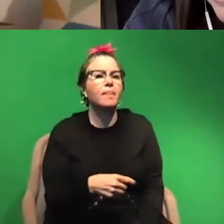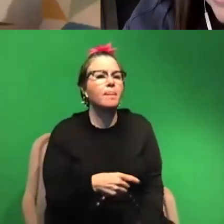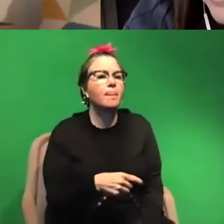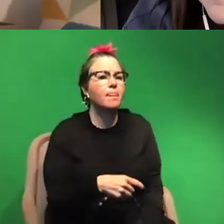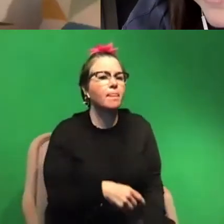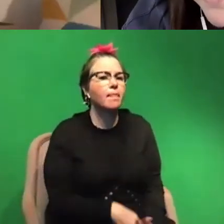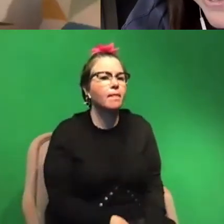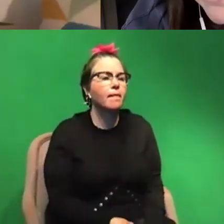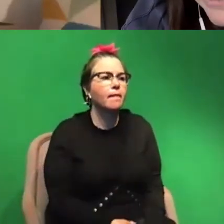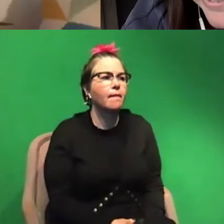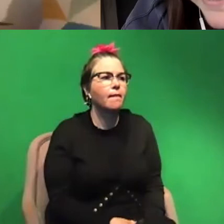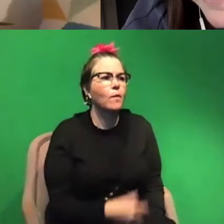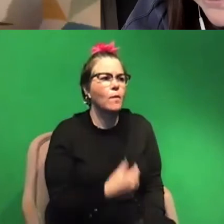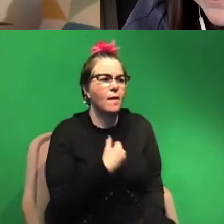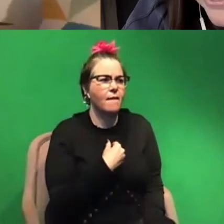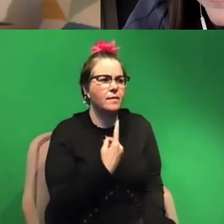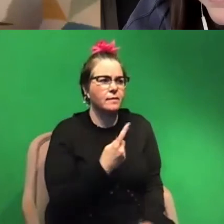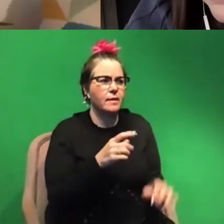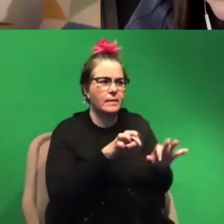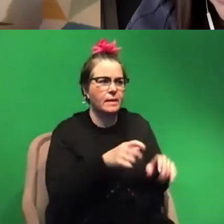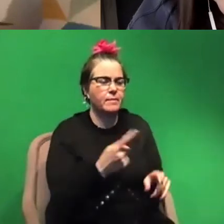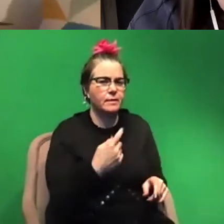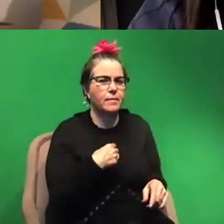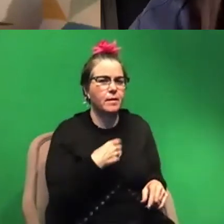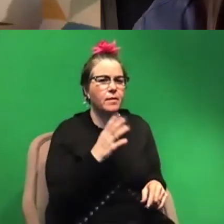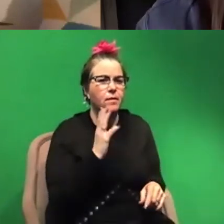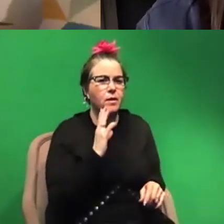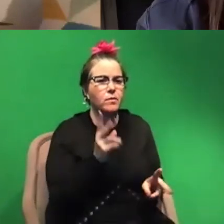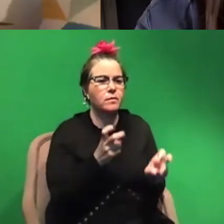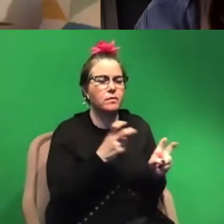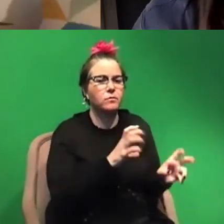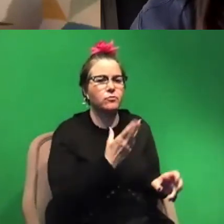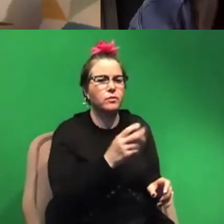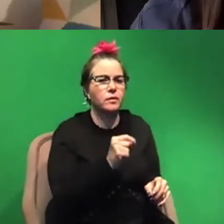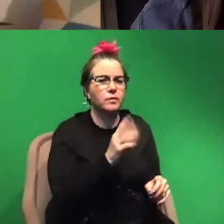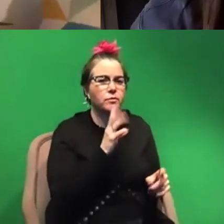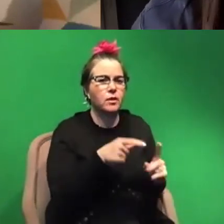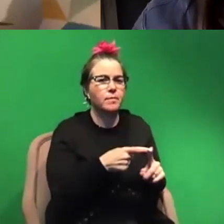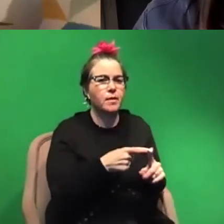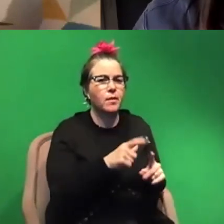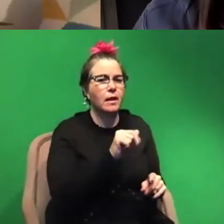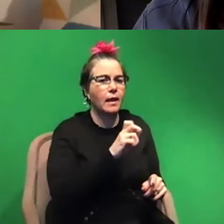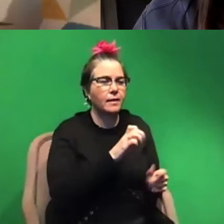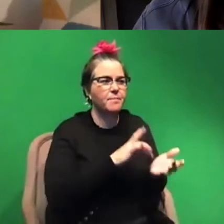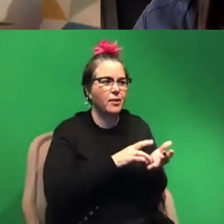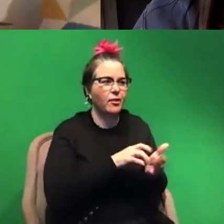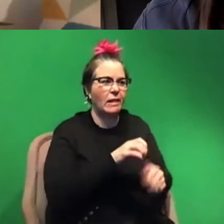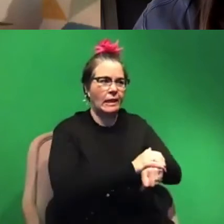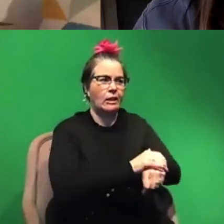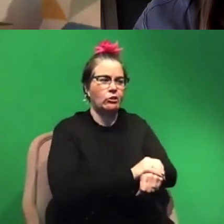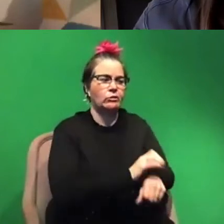We have somebody writing something. I'm going to put it in the chat talking about late Middle English. So that's pretty cool. Cool. Let's